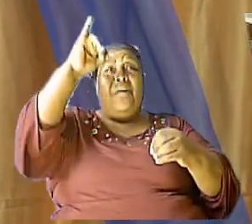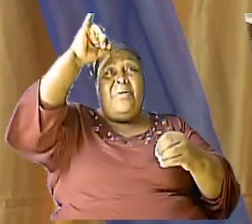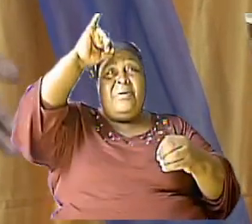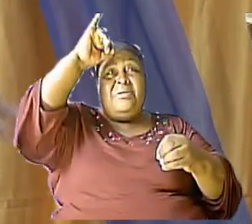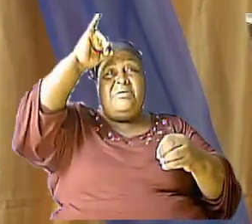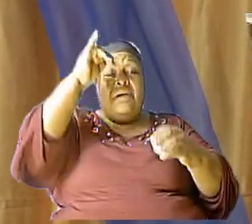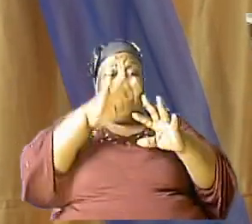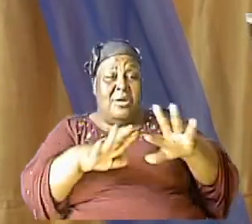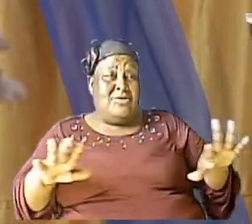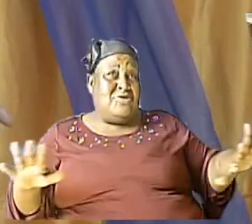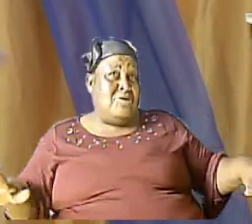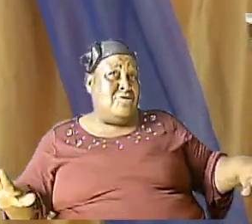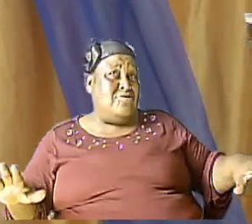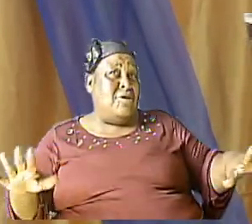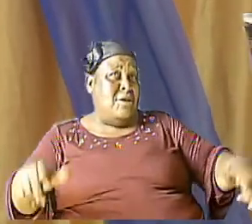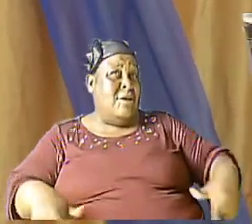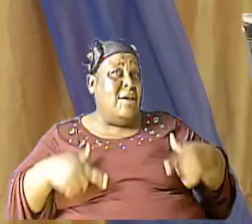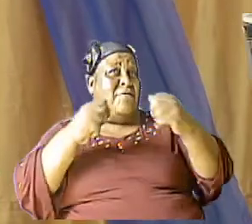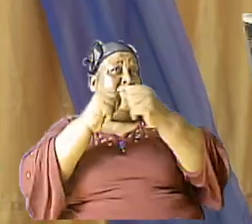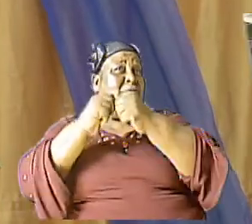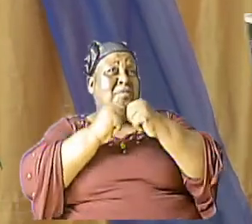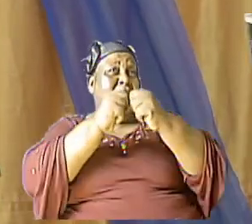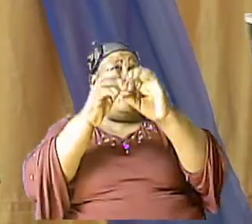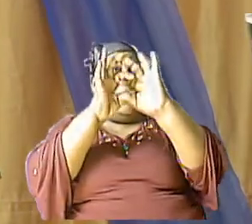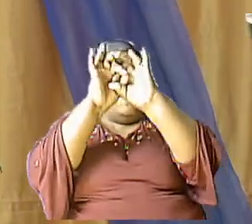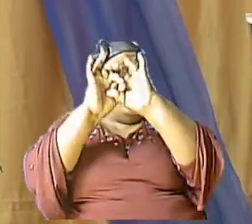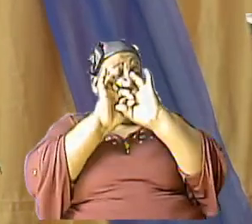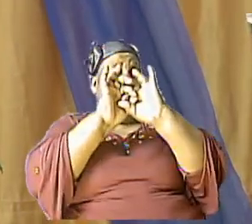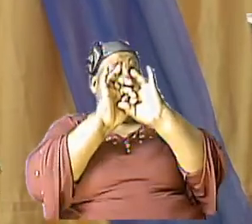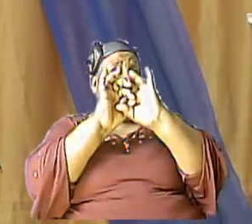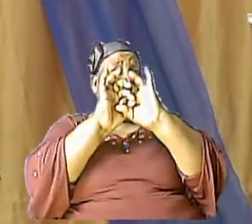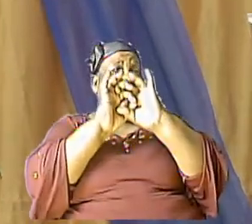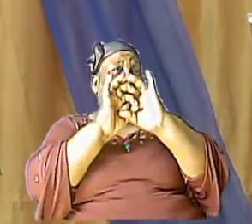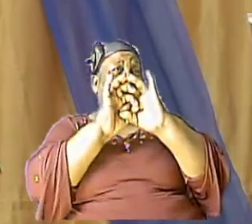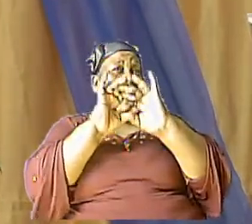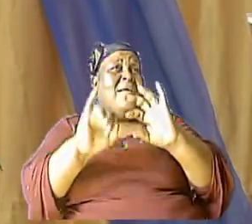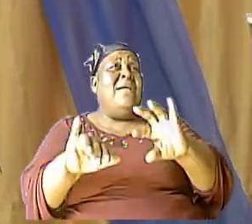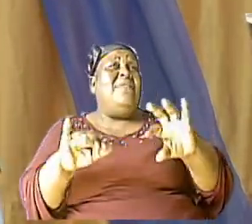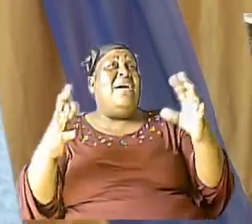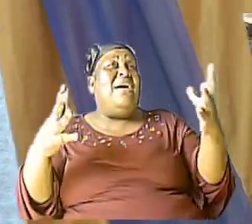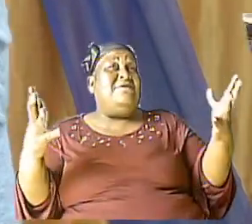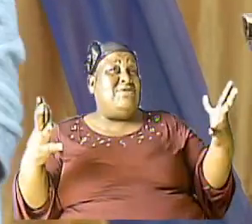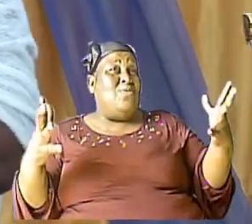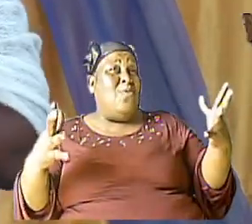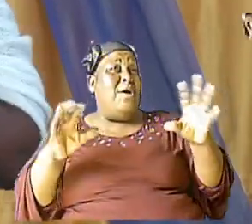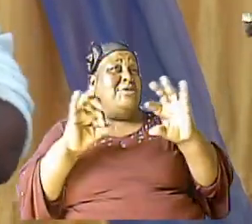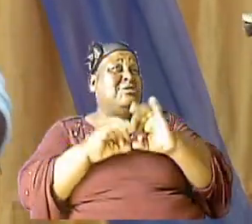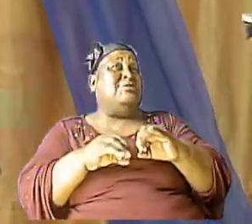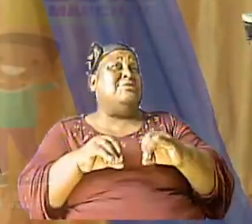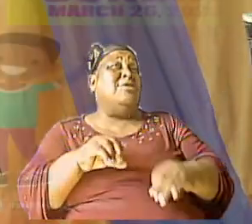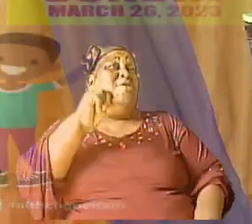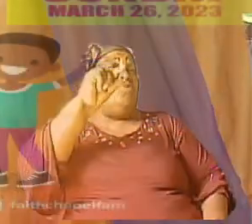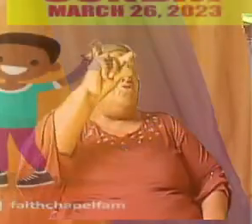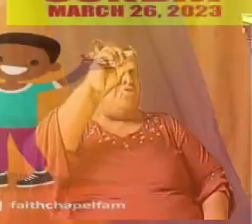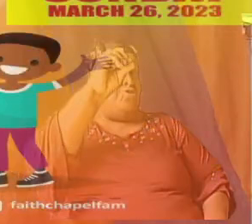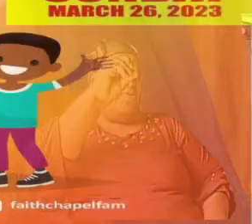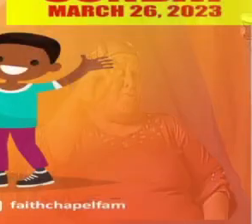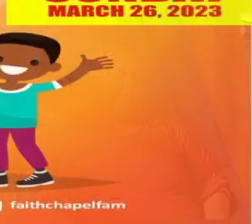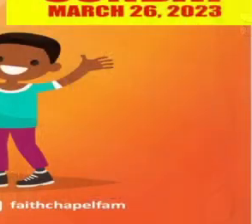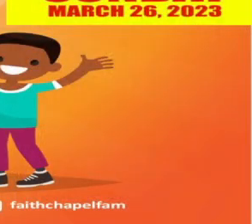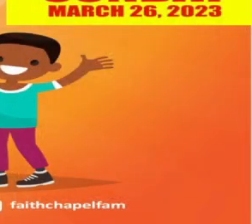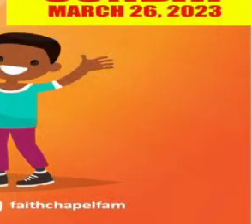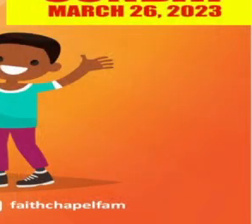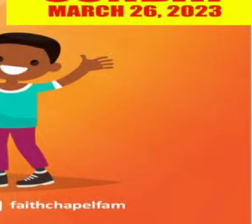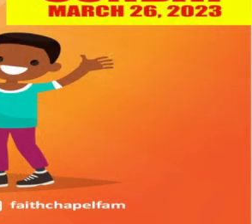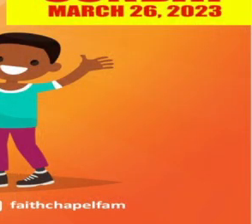and their children living together as a unit. That's what Google says a family is. But if we